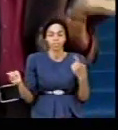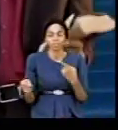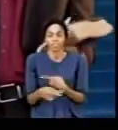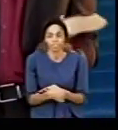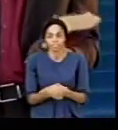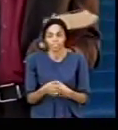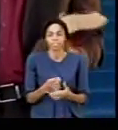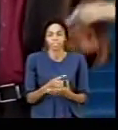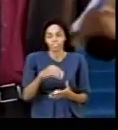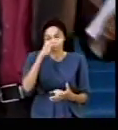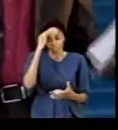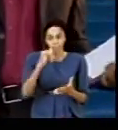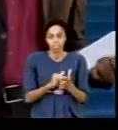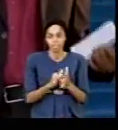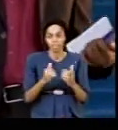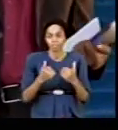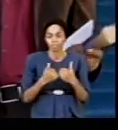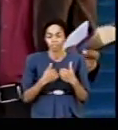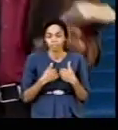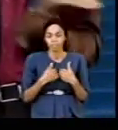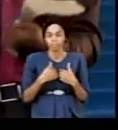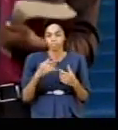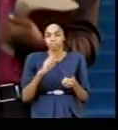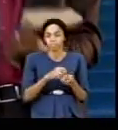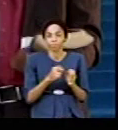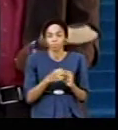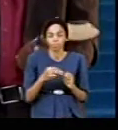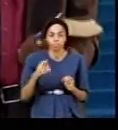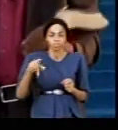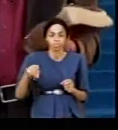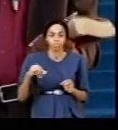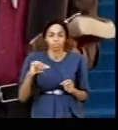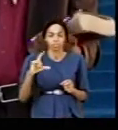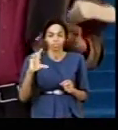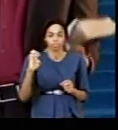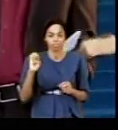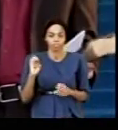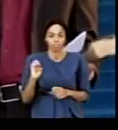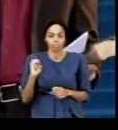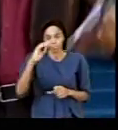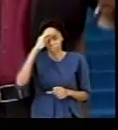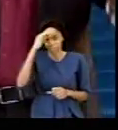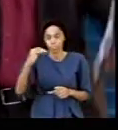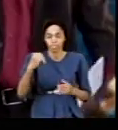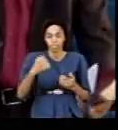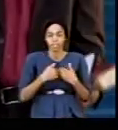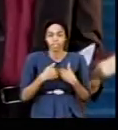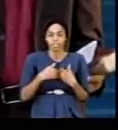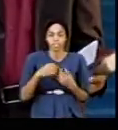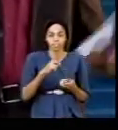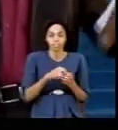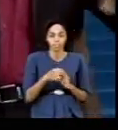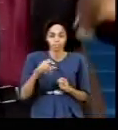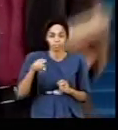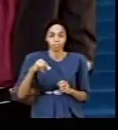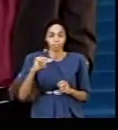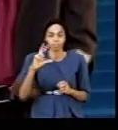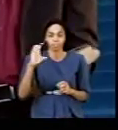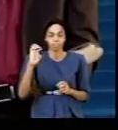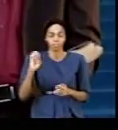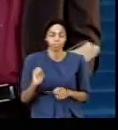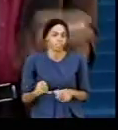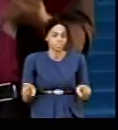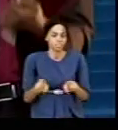a problem of pile for a long time now. But to the glory of God, that same day, the Lord touched the